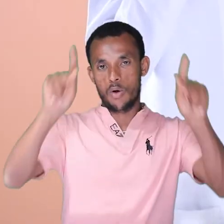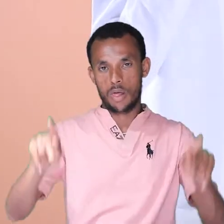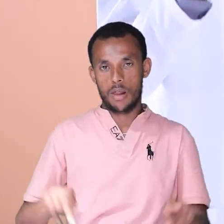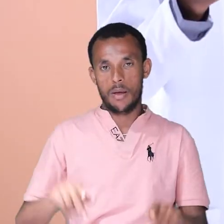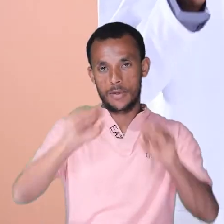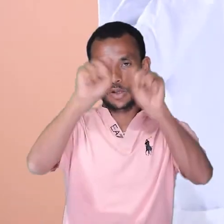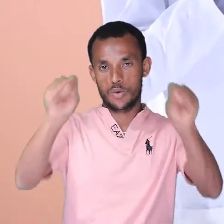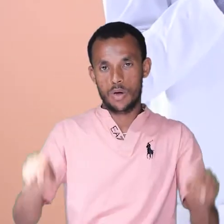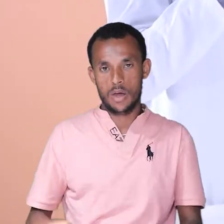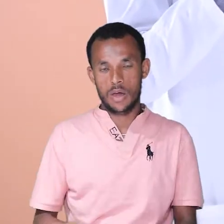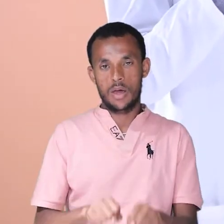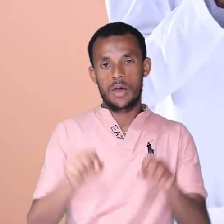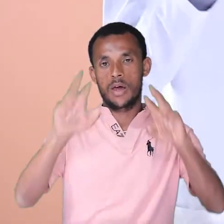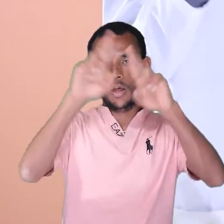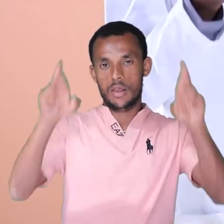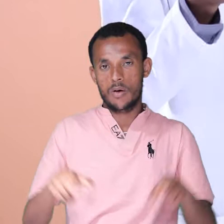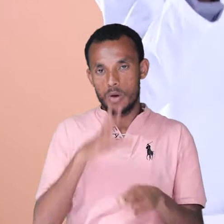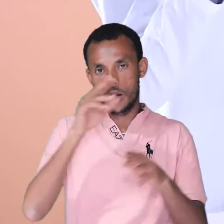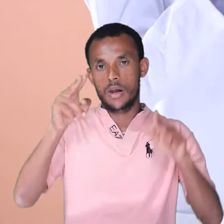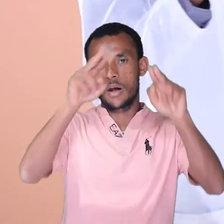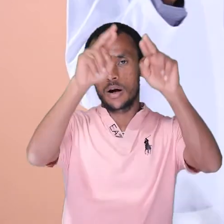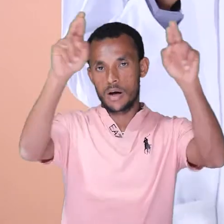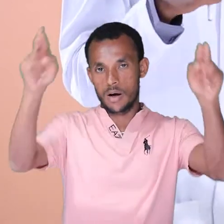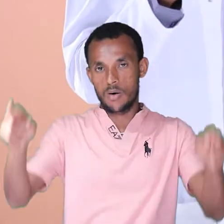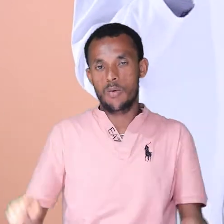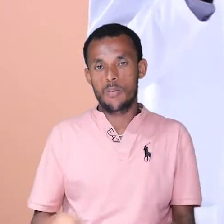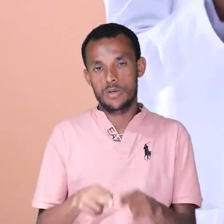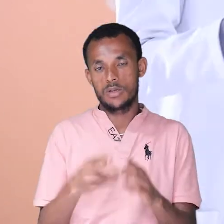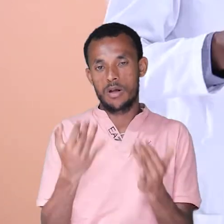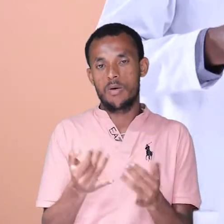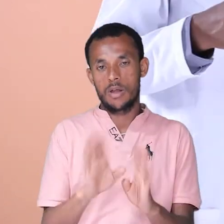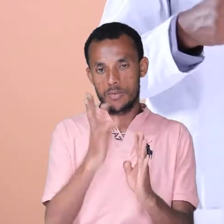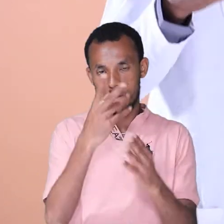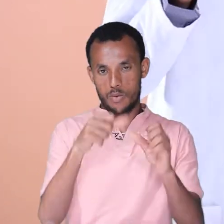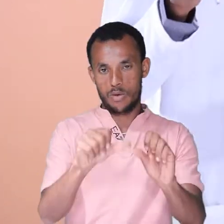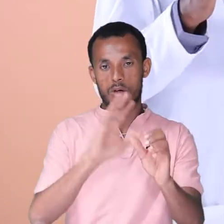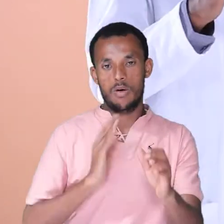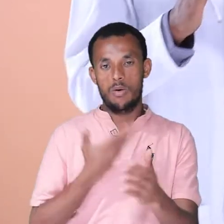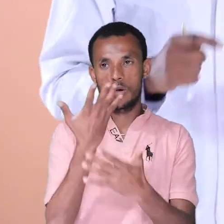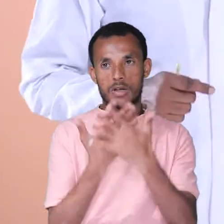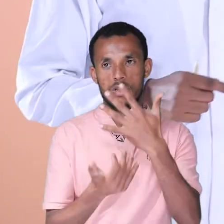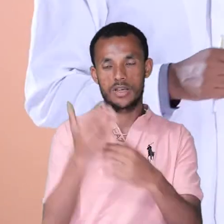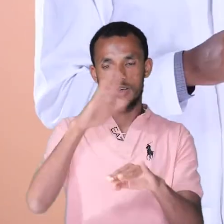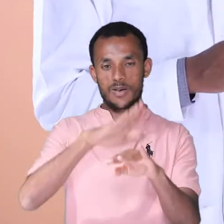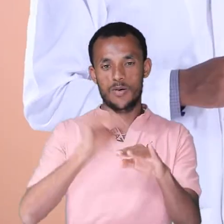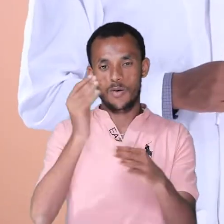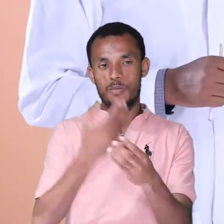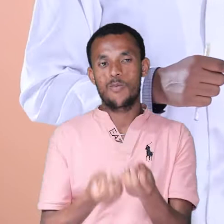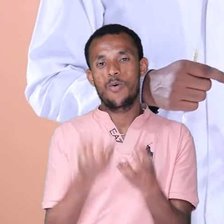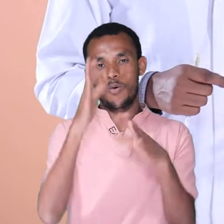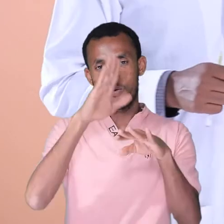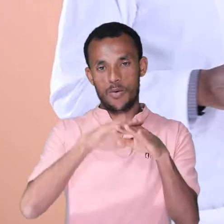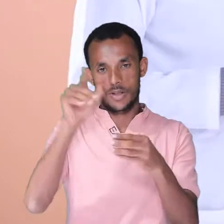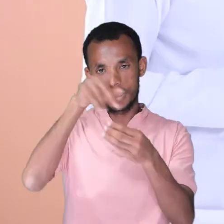square, rectangle, and also rhombus. Now let me continue our discussion on more on